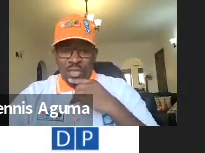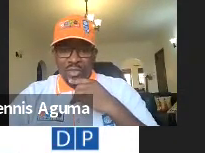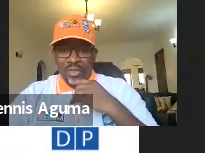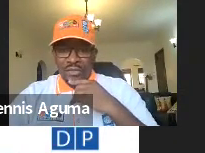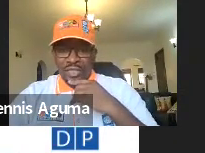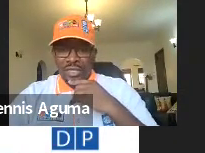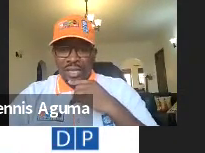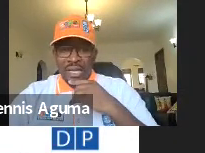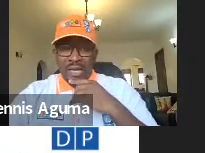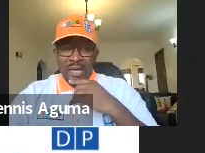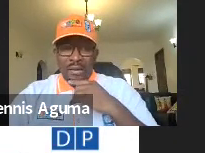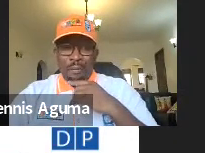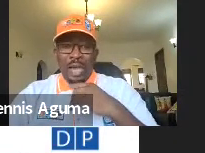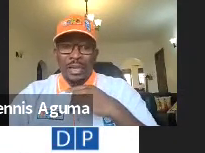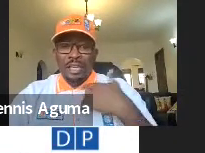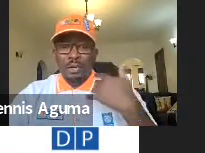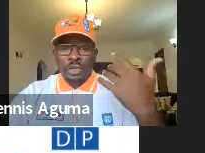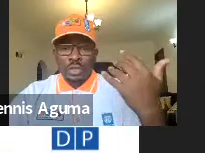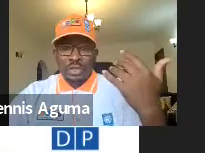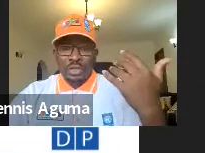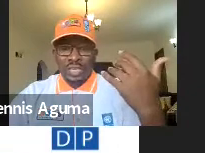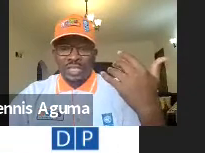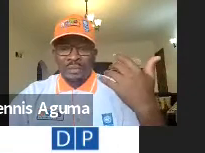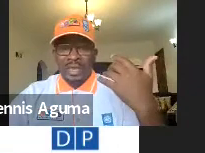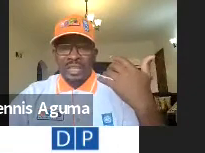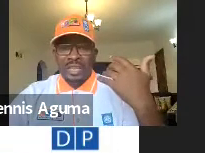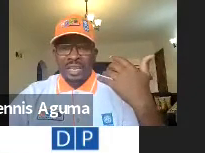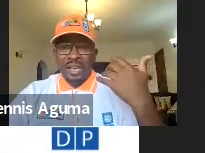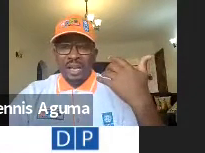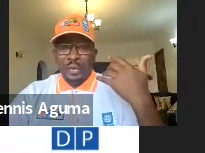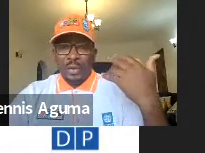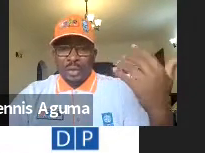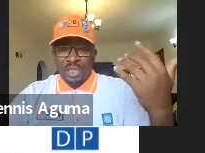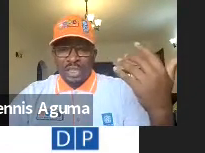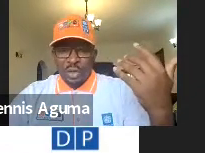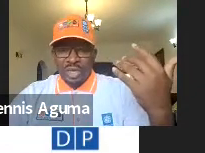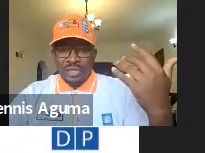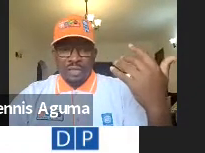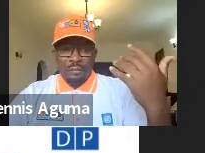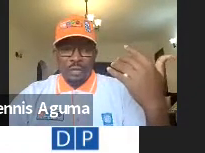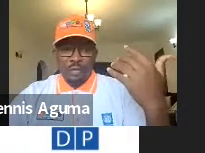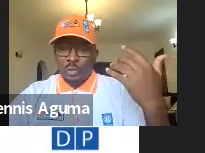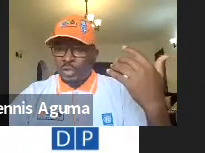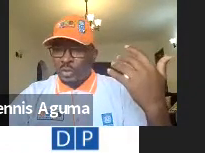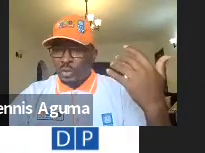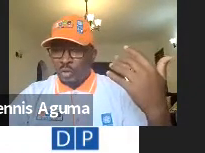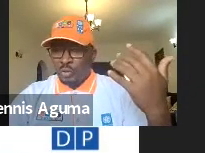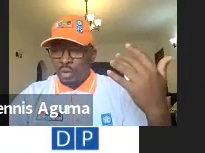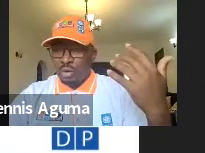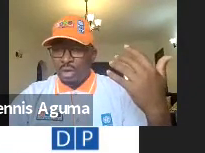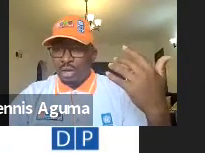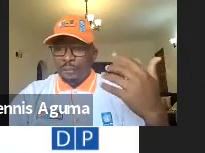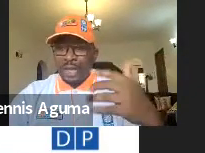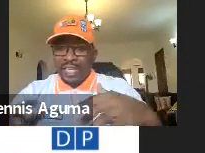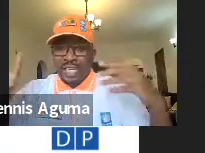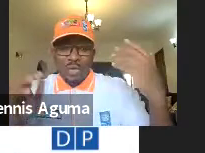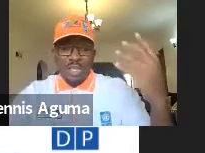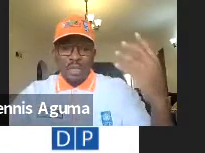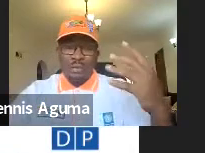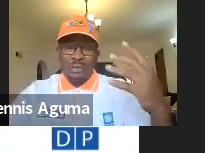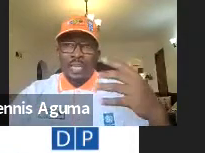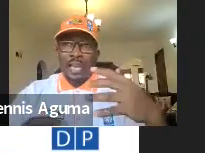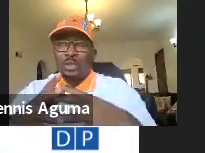interest themselves in. They're making real juices, they're making probiotic yogurts from what we used to call bongo. The ideas